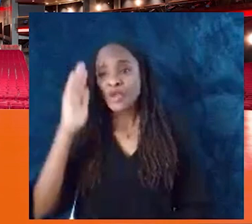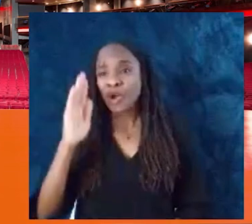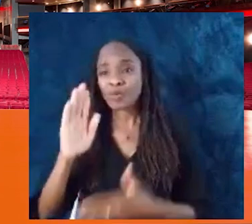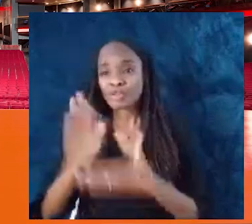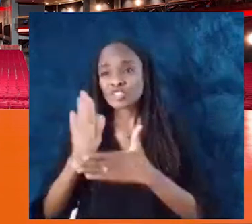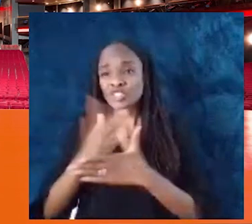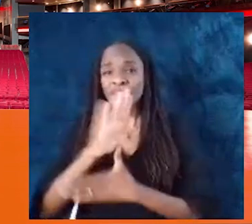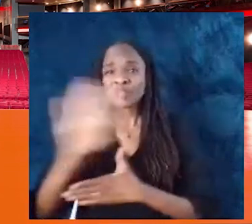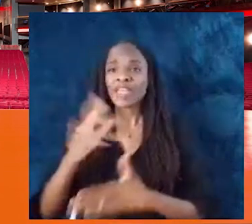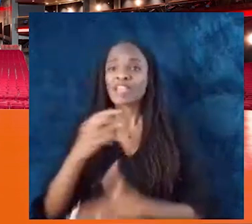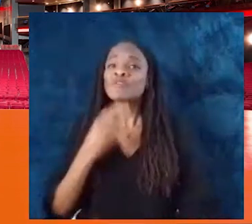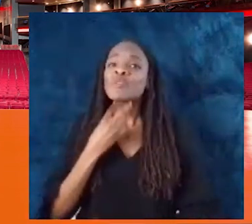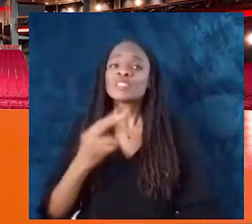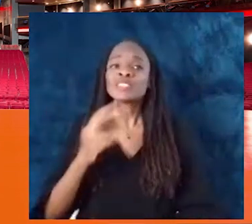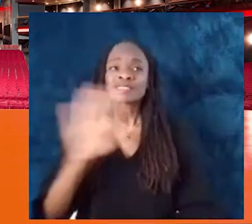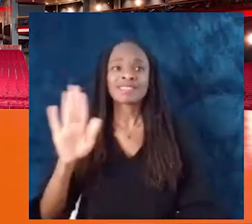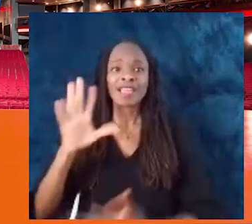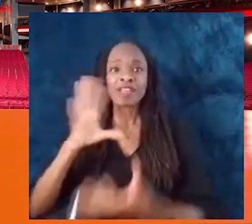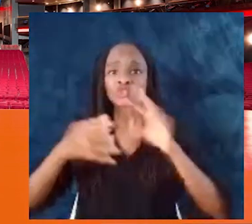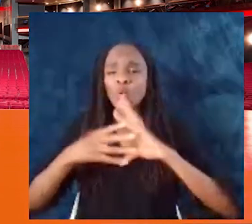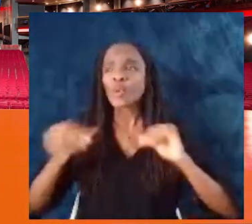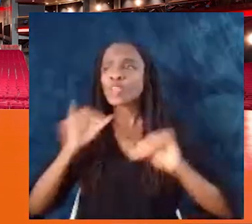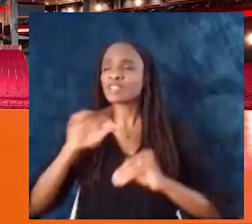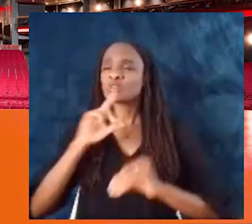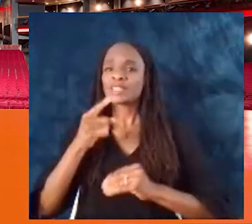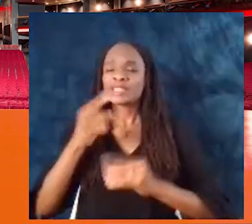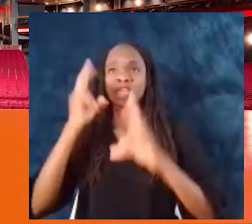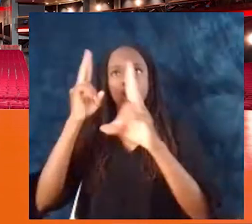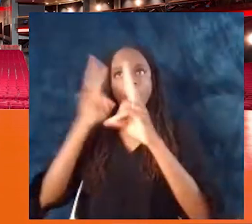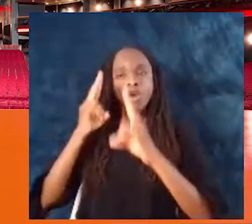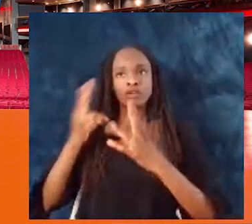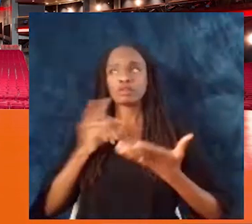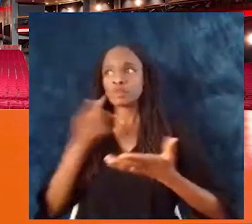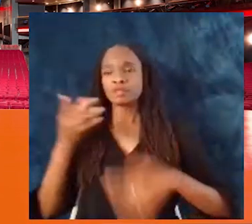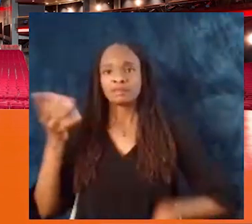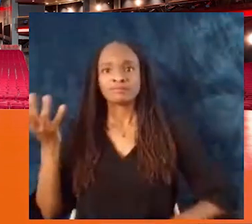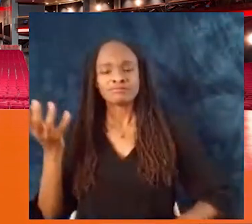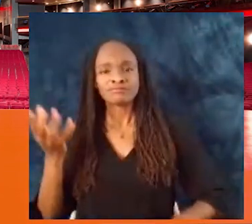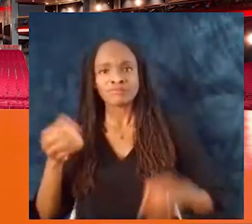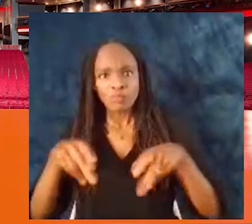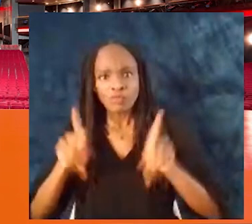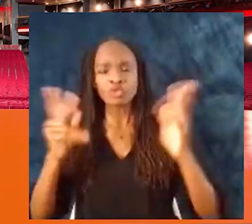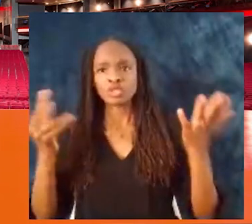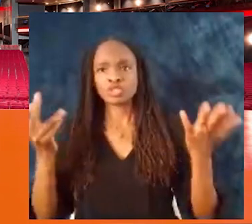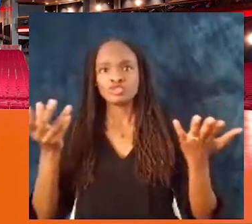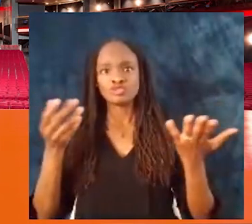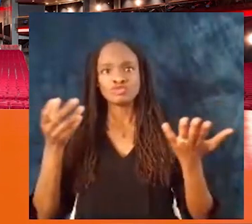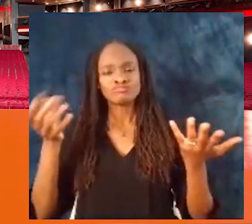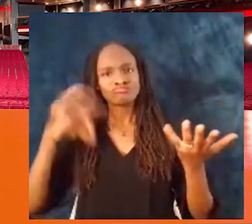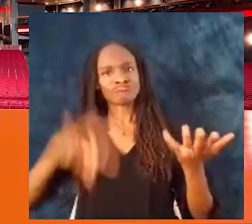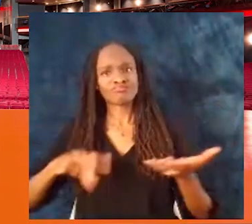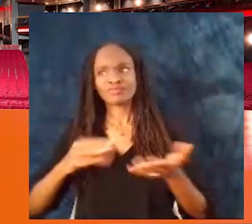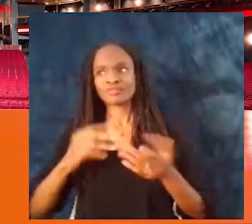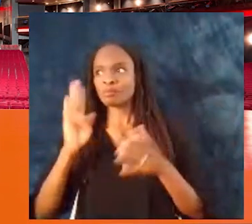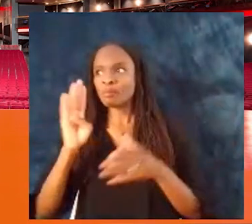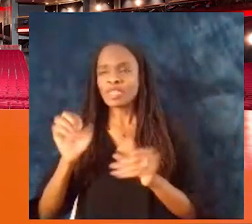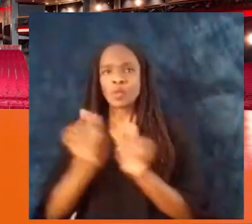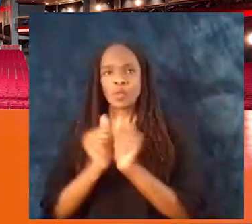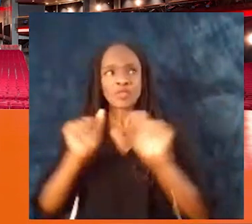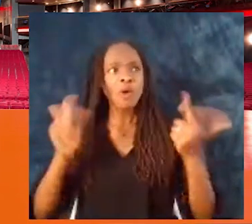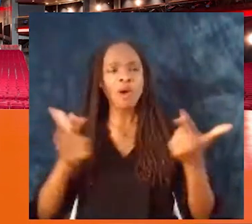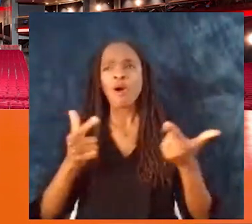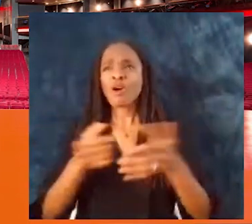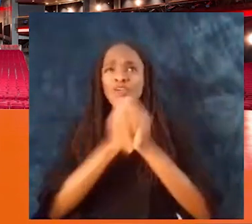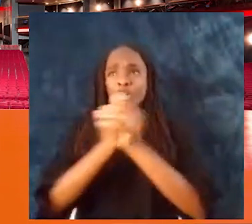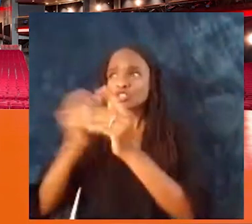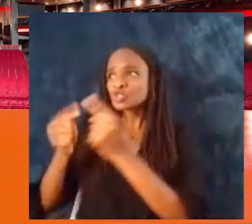and their stories. What an honor and a privilege to be amongst these people. Congratulations to all of my nominees. You guys are like, you guys are